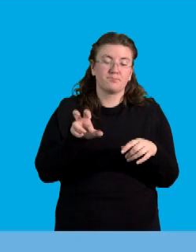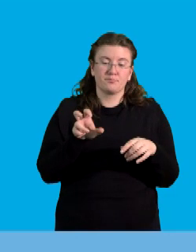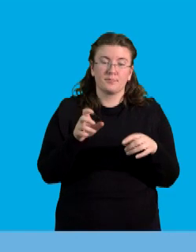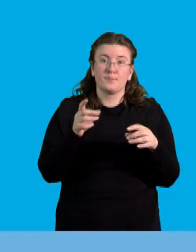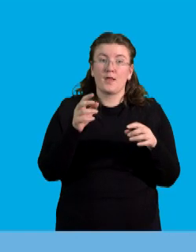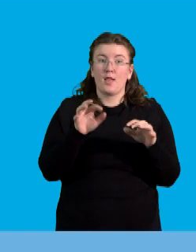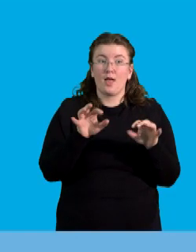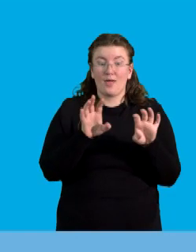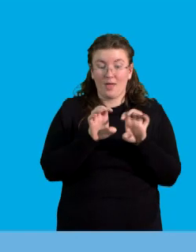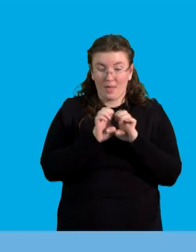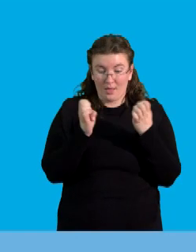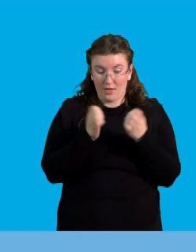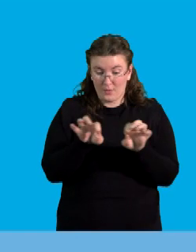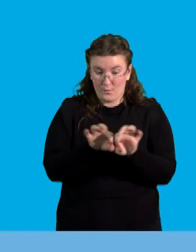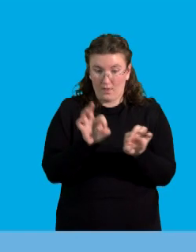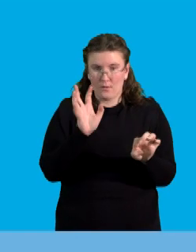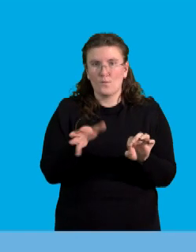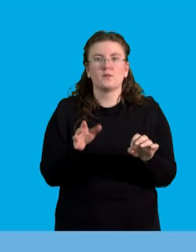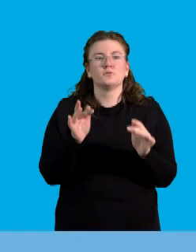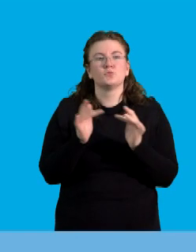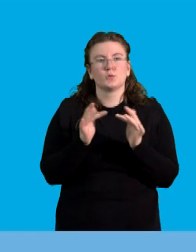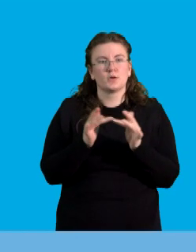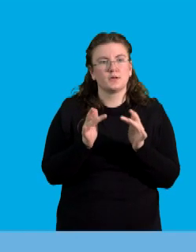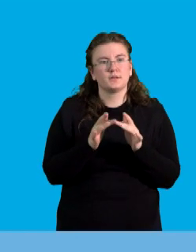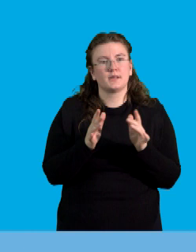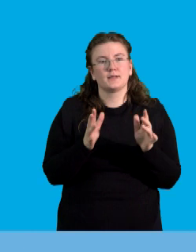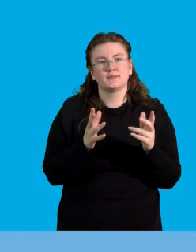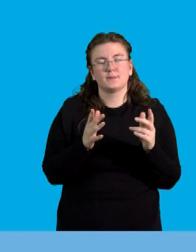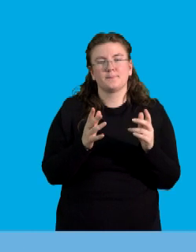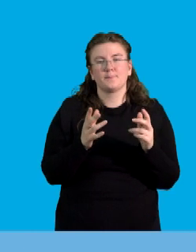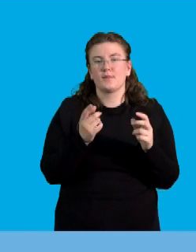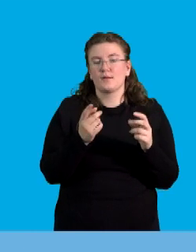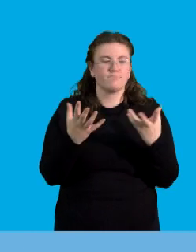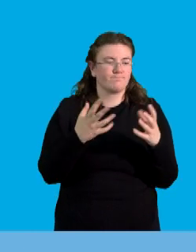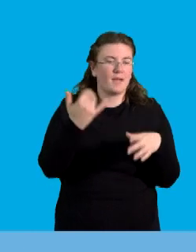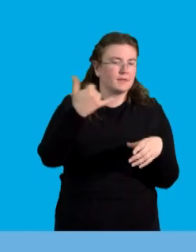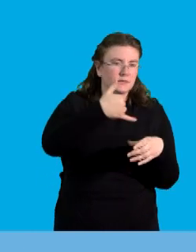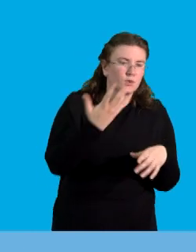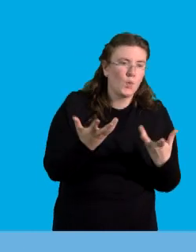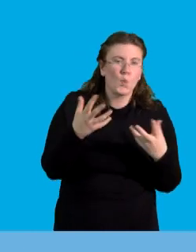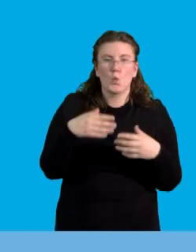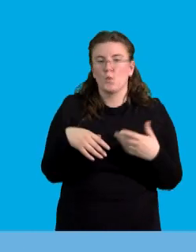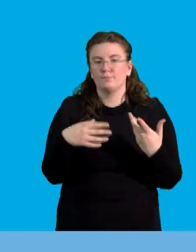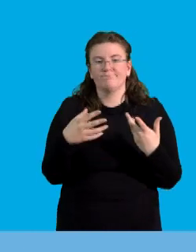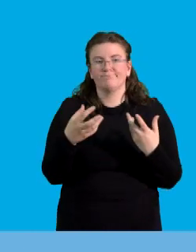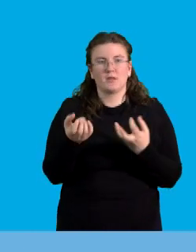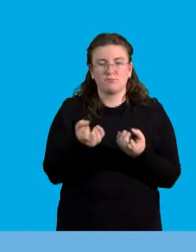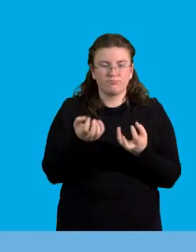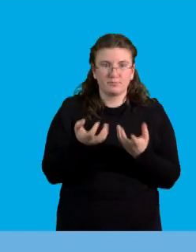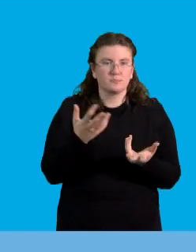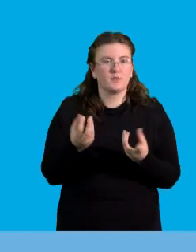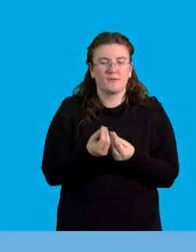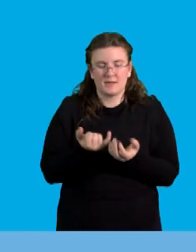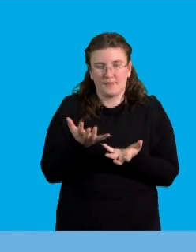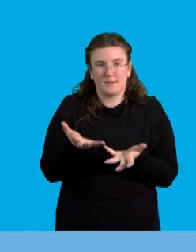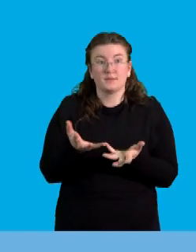casing of that particular appliance that you're trying to connect. Then the earth cable, it has zero resistance, almost zero